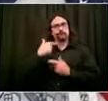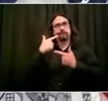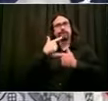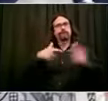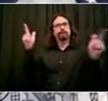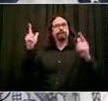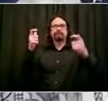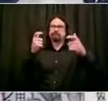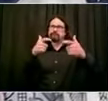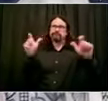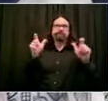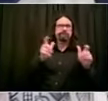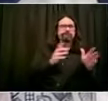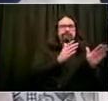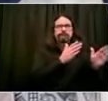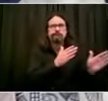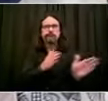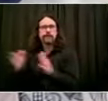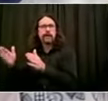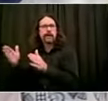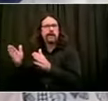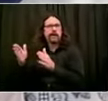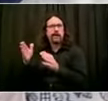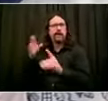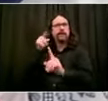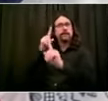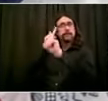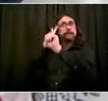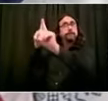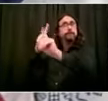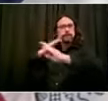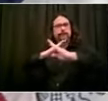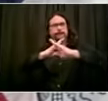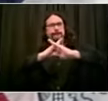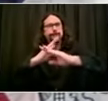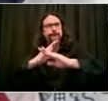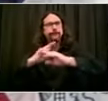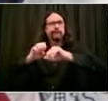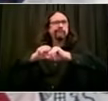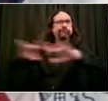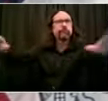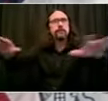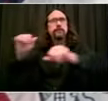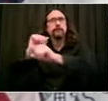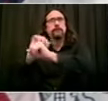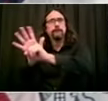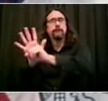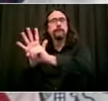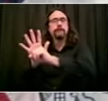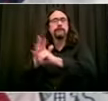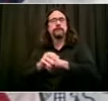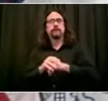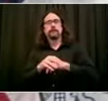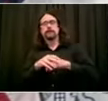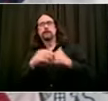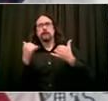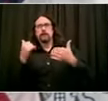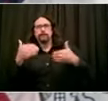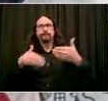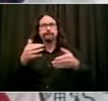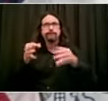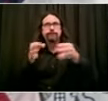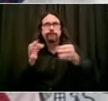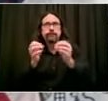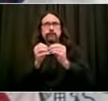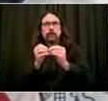coronavirus here in New York City. Now, this is a city that has come so far since the beginning of this crisis back in March and April, and we